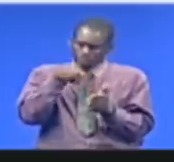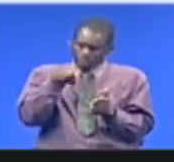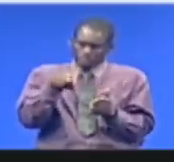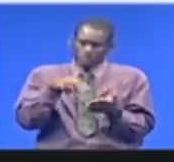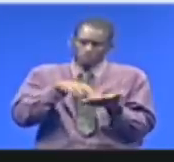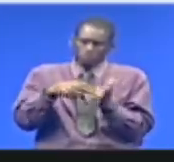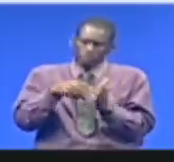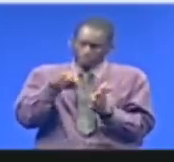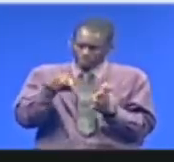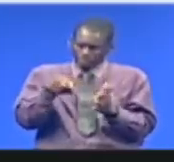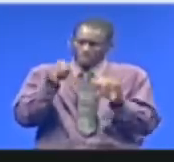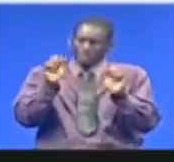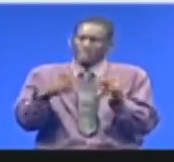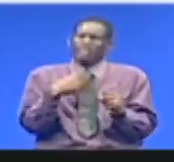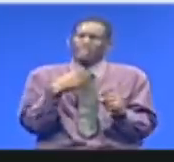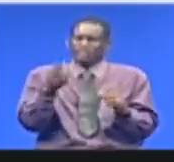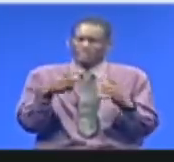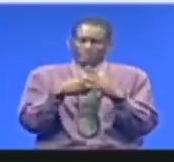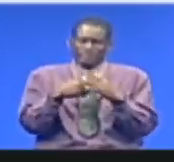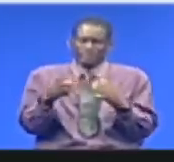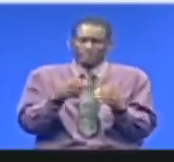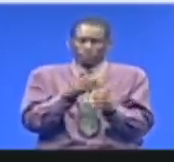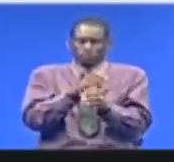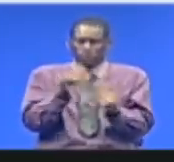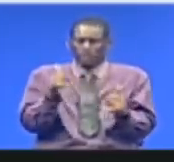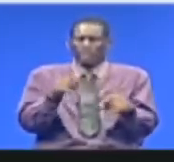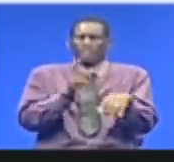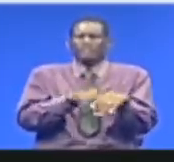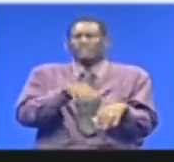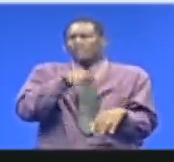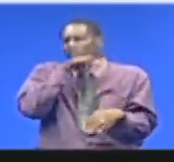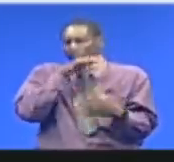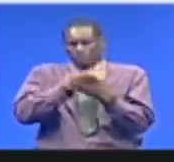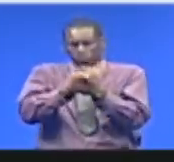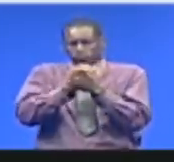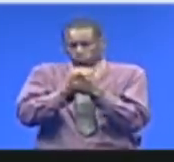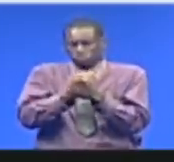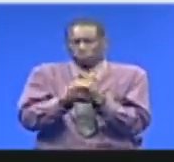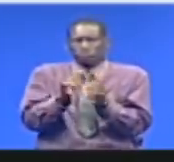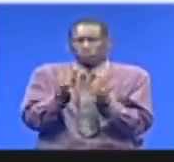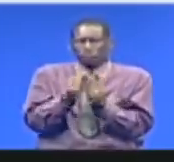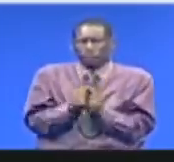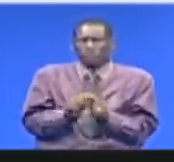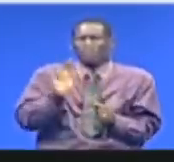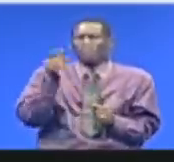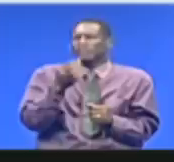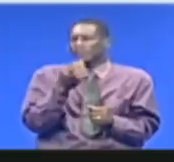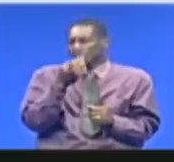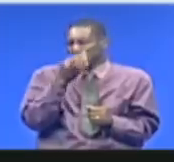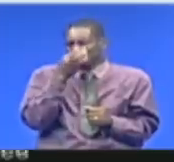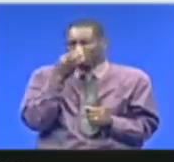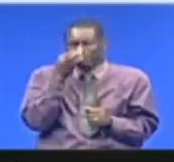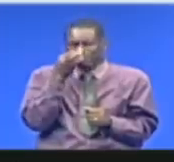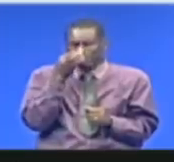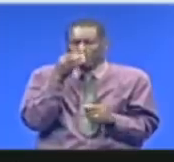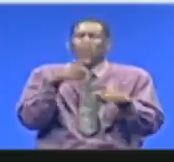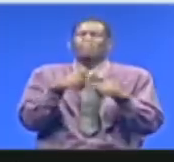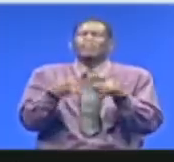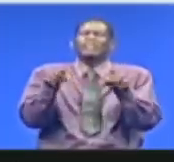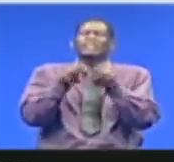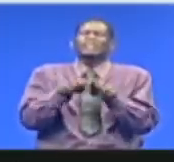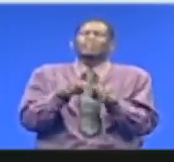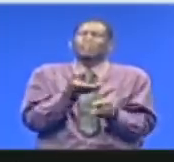I can say, started so when Raila shook hands with President Mwai Kibaki, but there was still